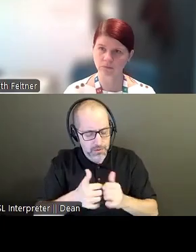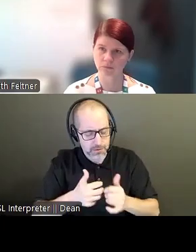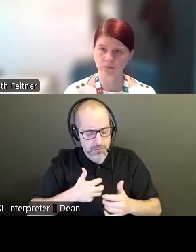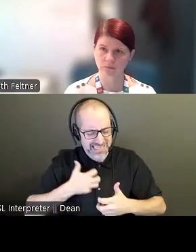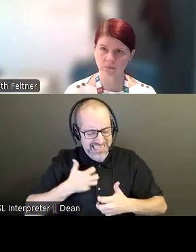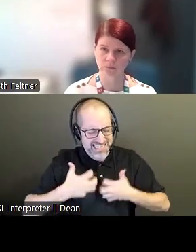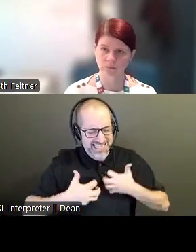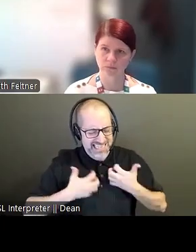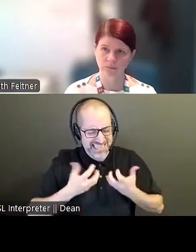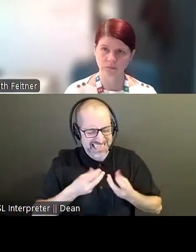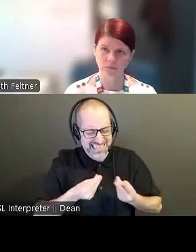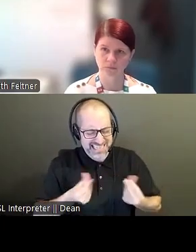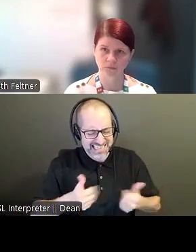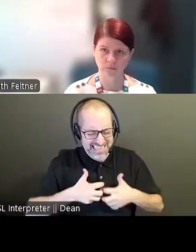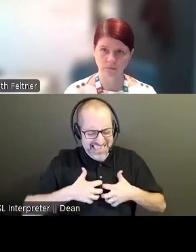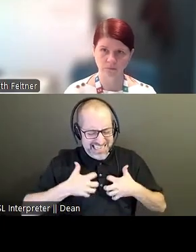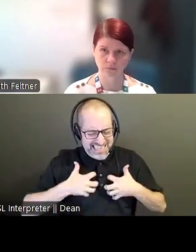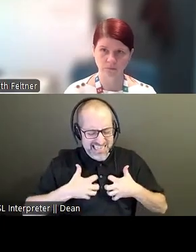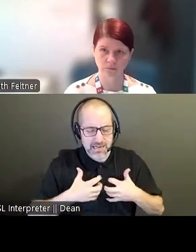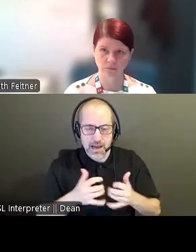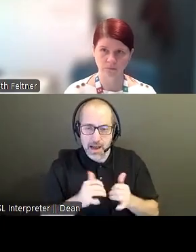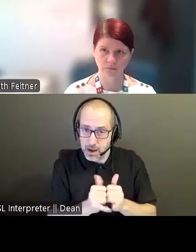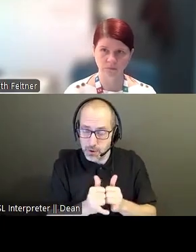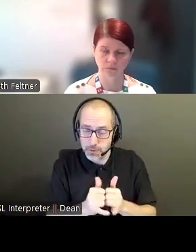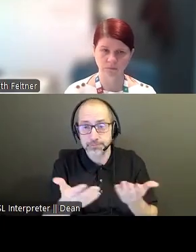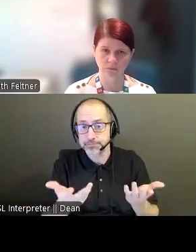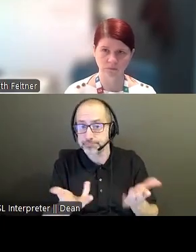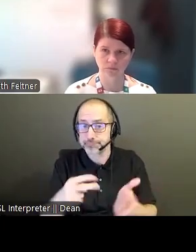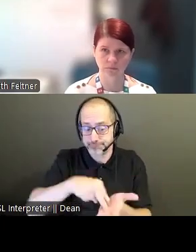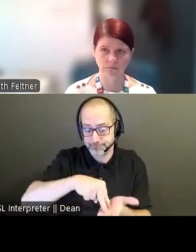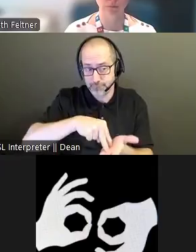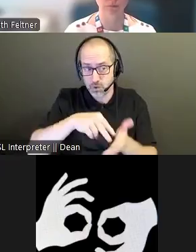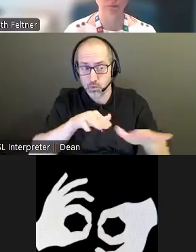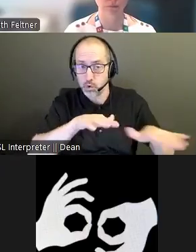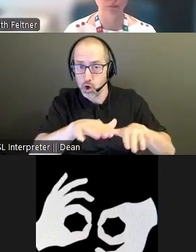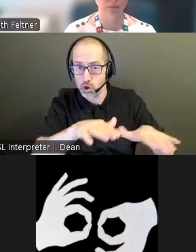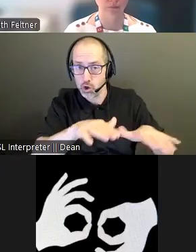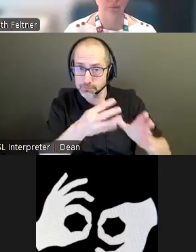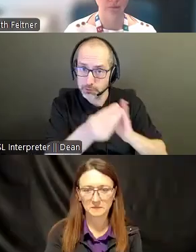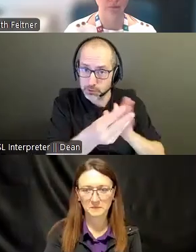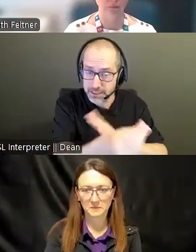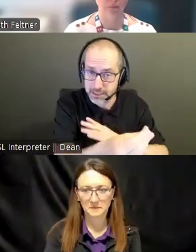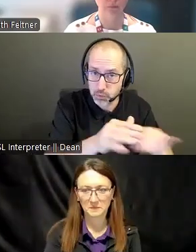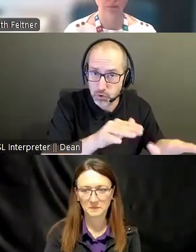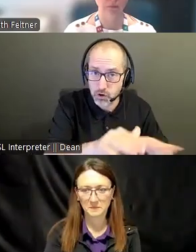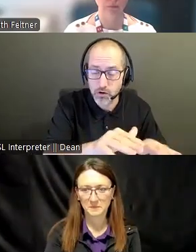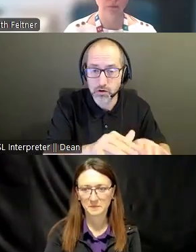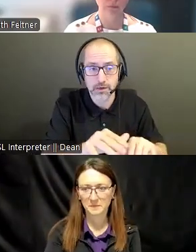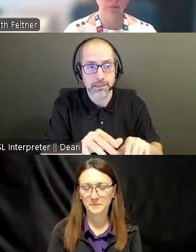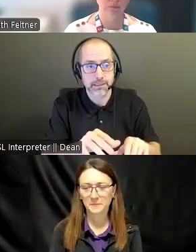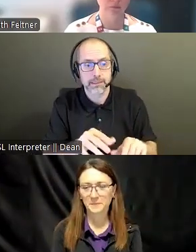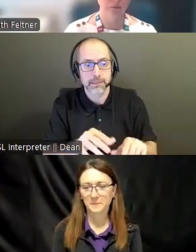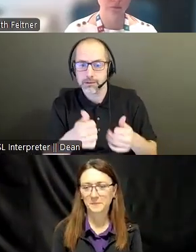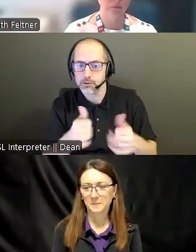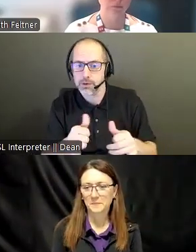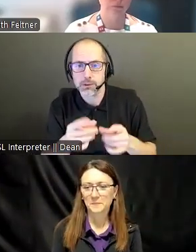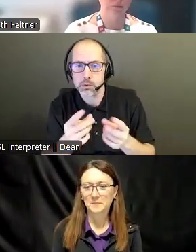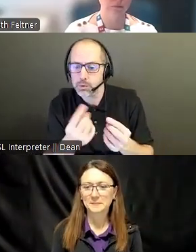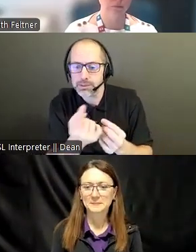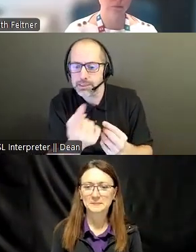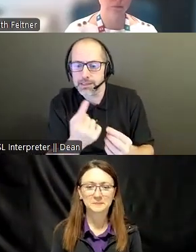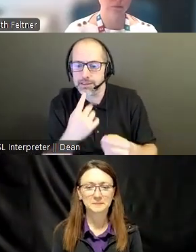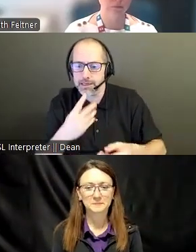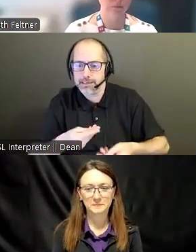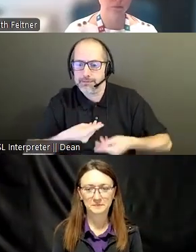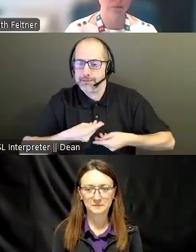walk, doing things that make us feel happy and better, trying not to get into this kind